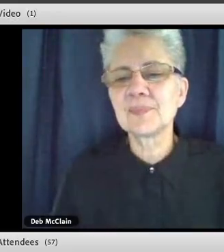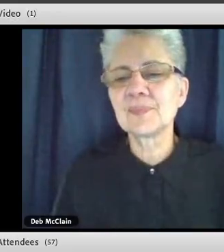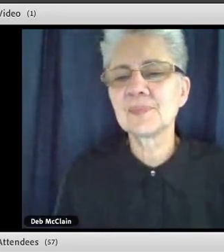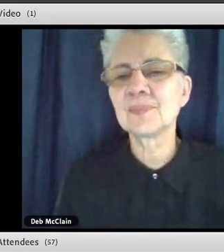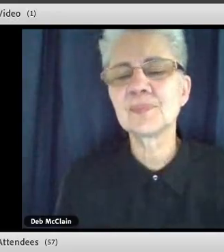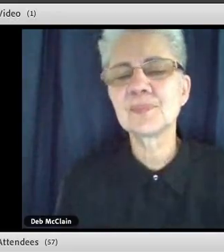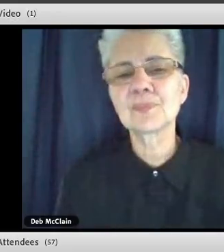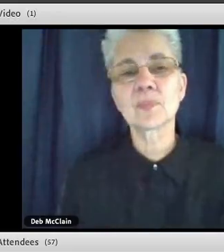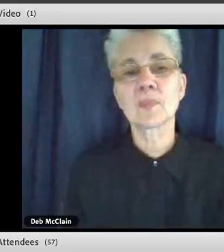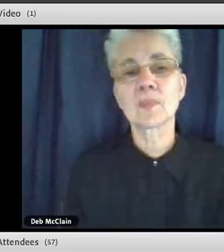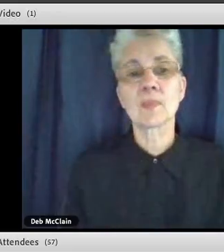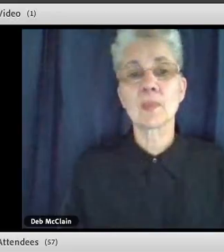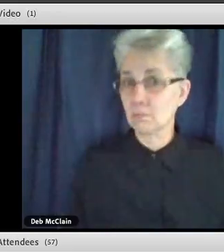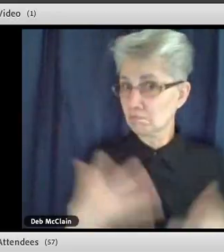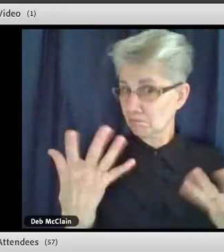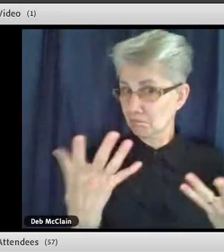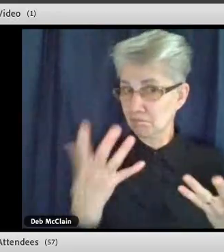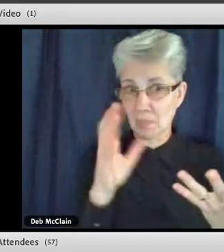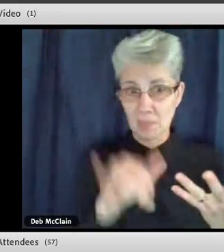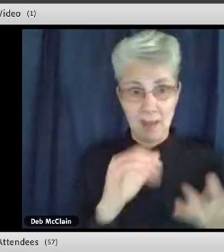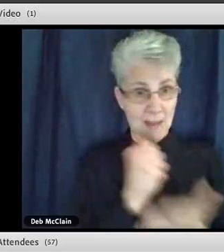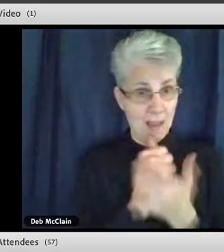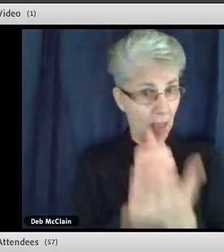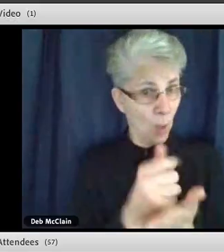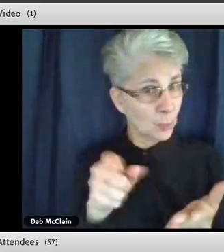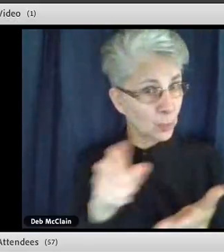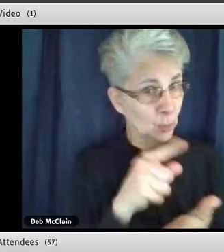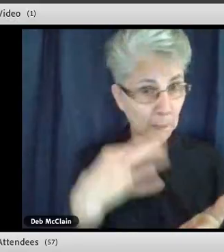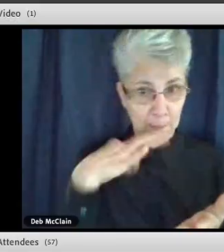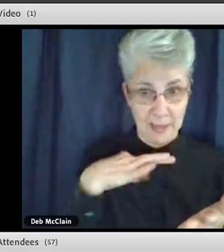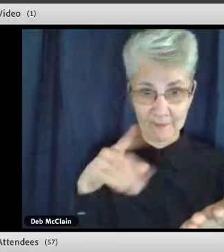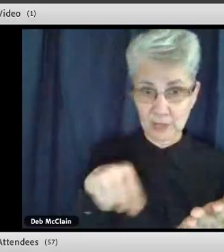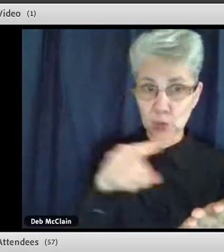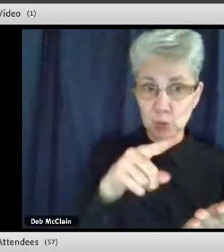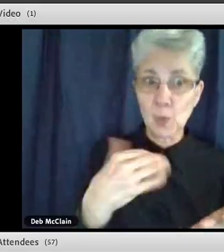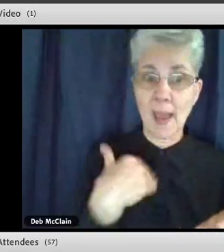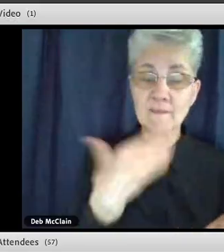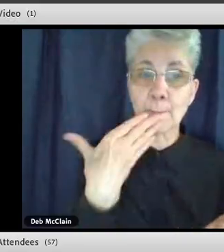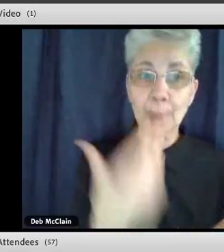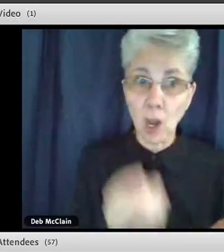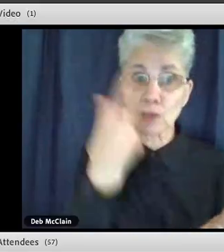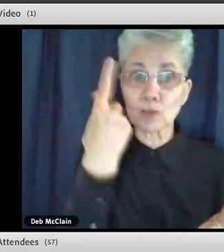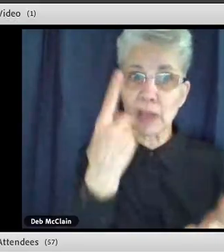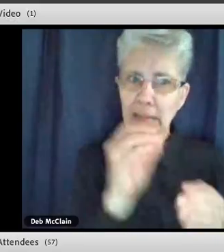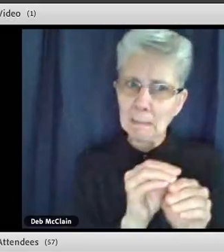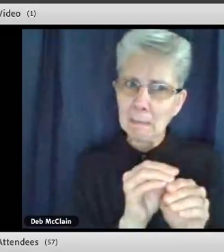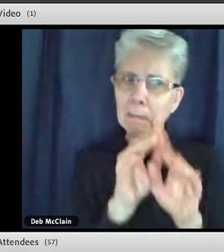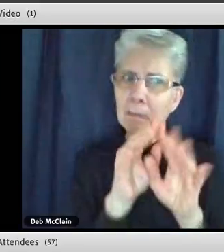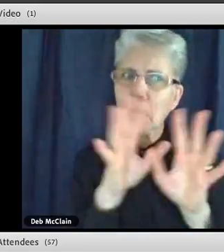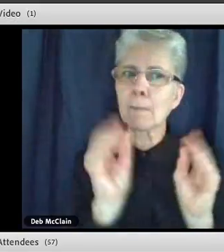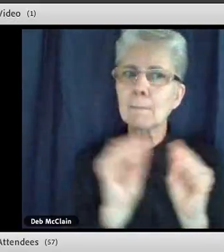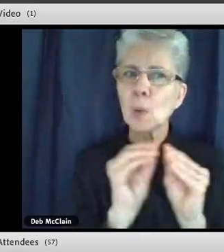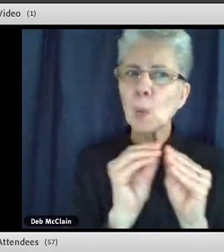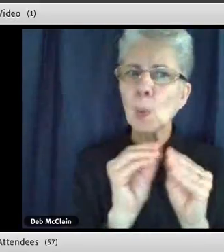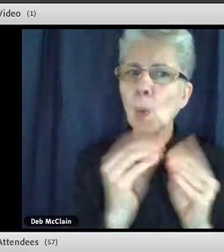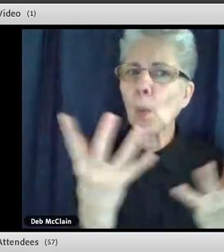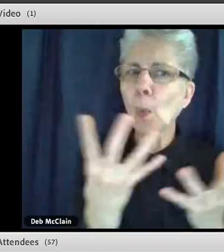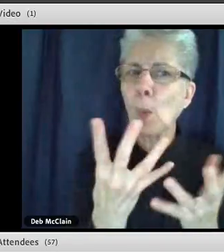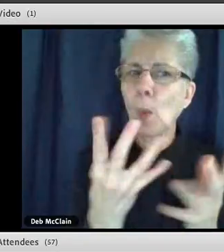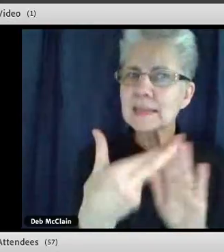So what do you all think? Was this helpful in you kind of having a better understanding of what standards